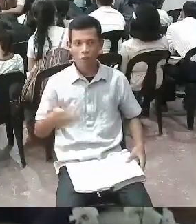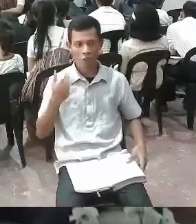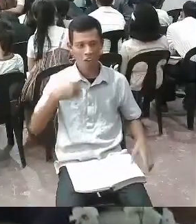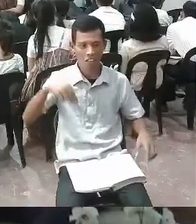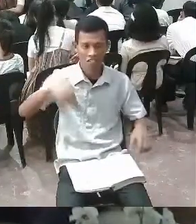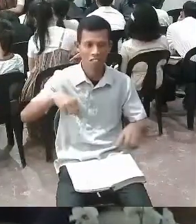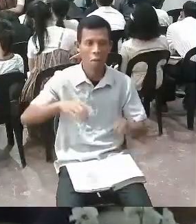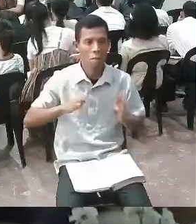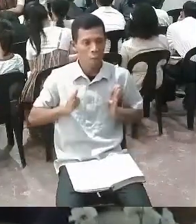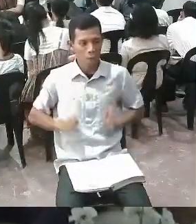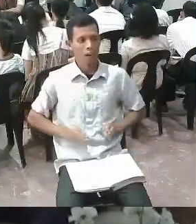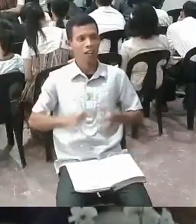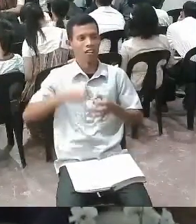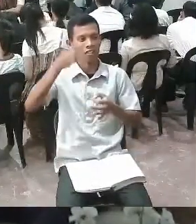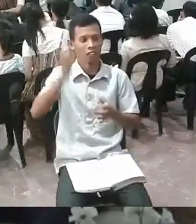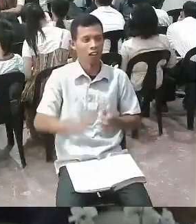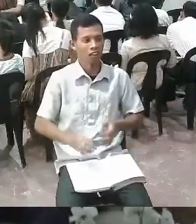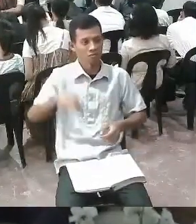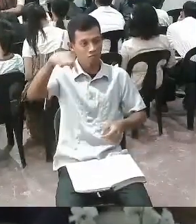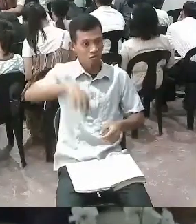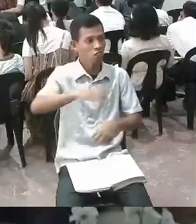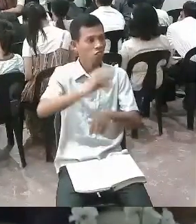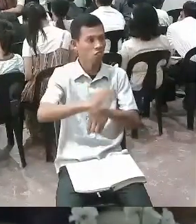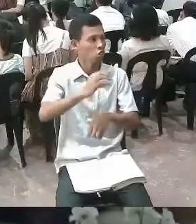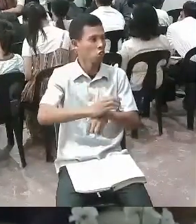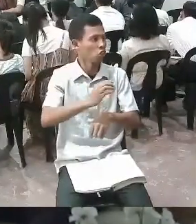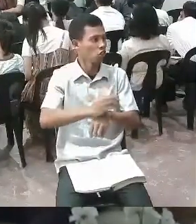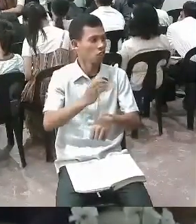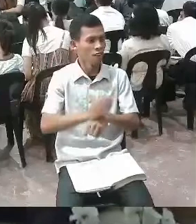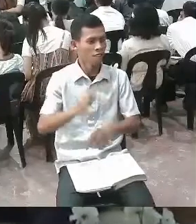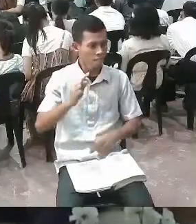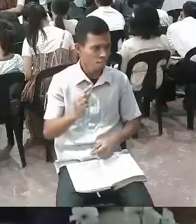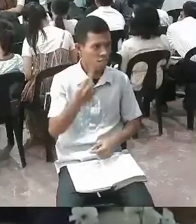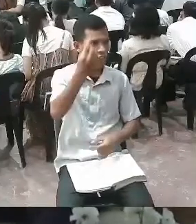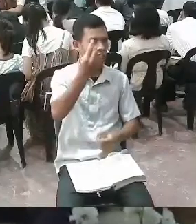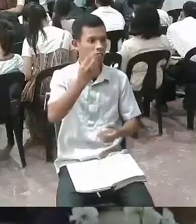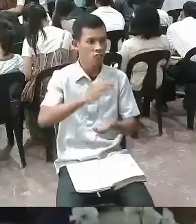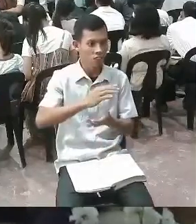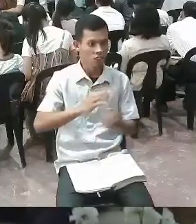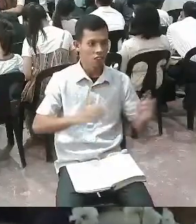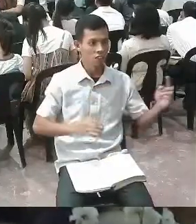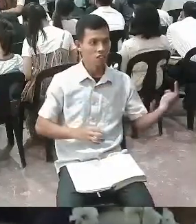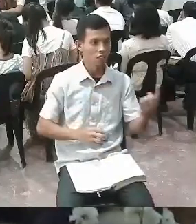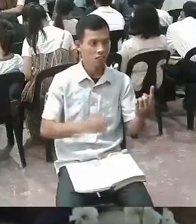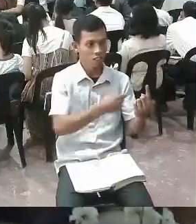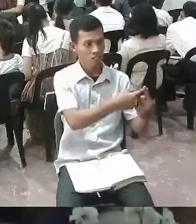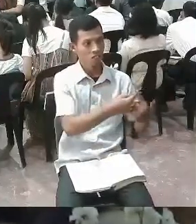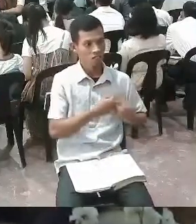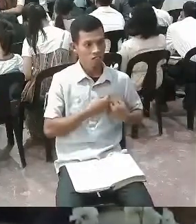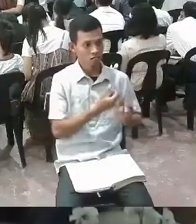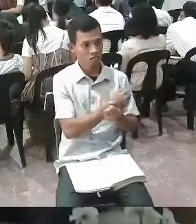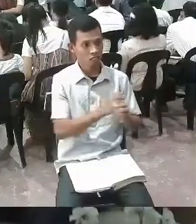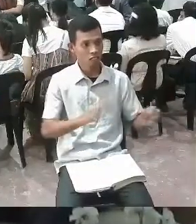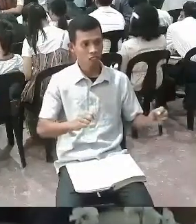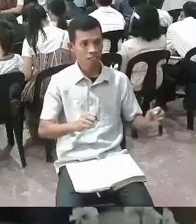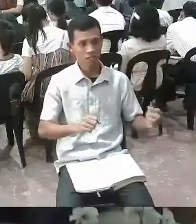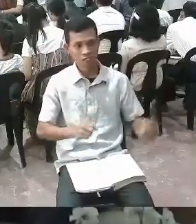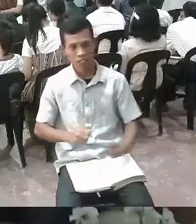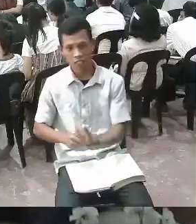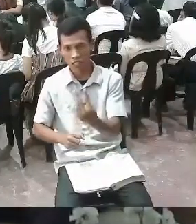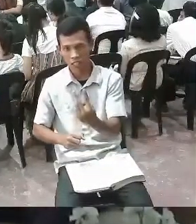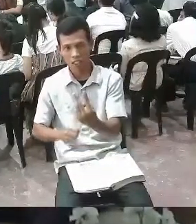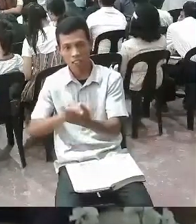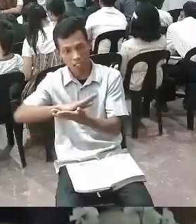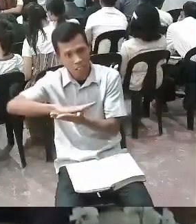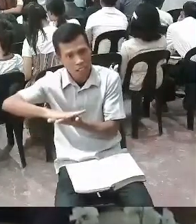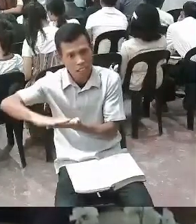First of all, justified. We are sanctified. And Paul says, "There is now therefore